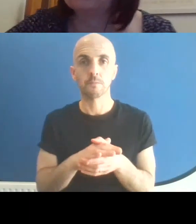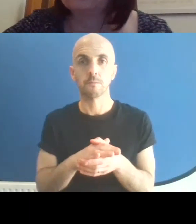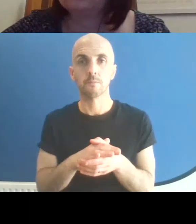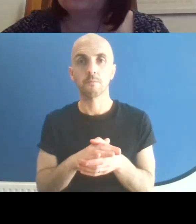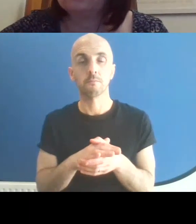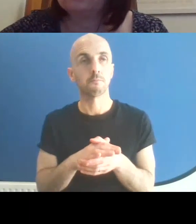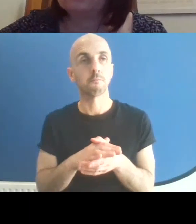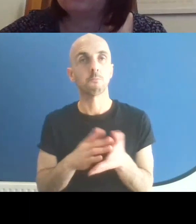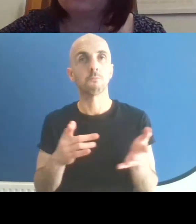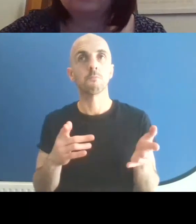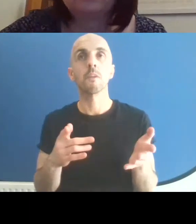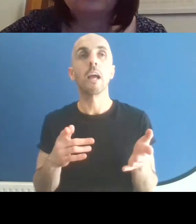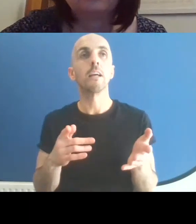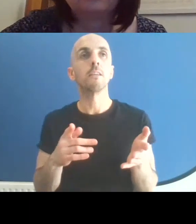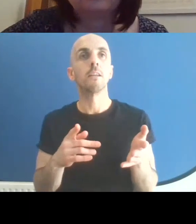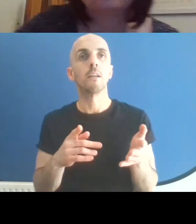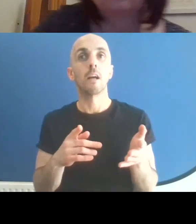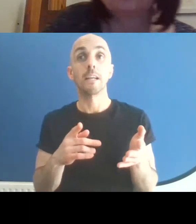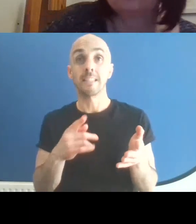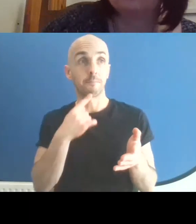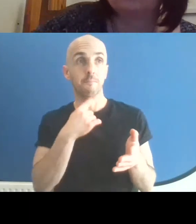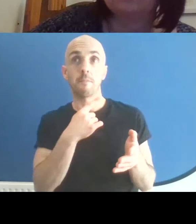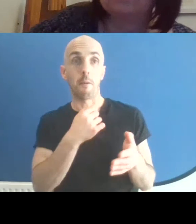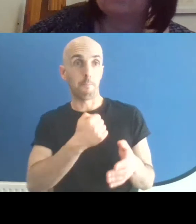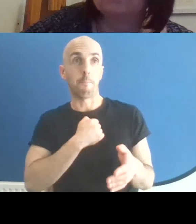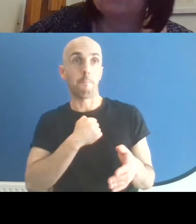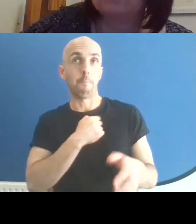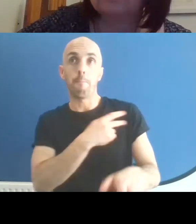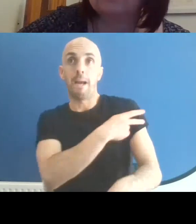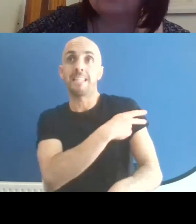that our staff have found it really, really useful